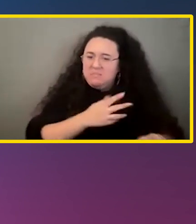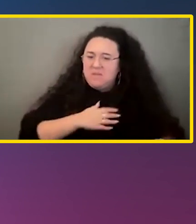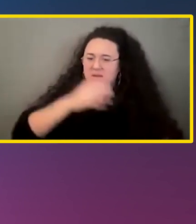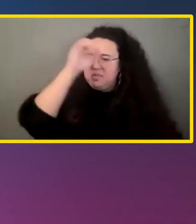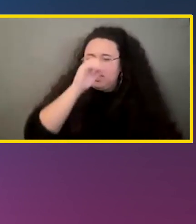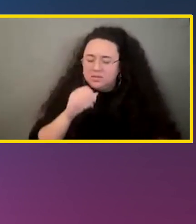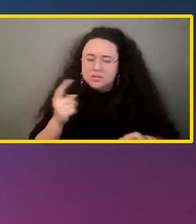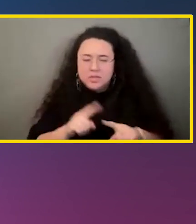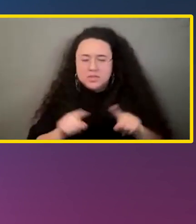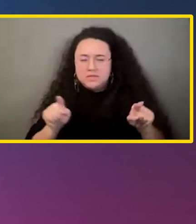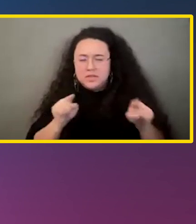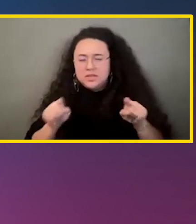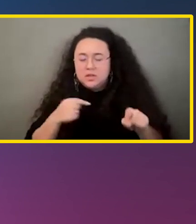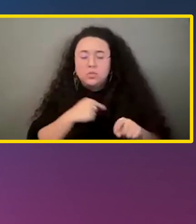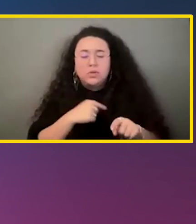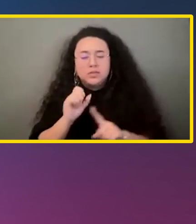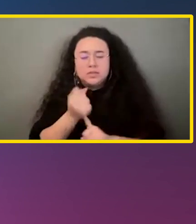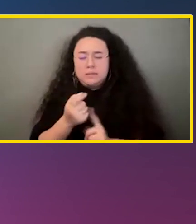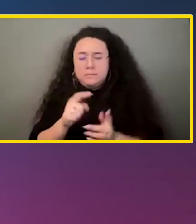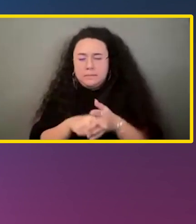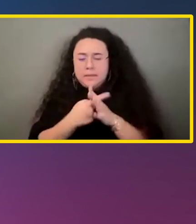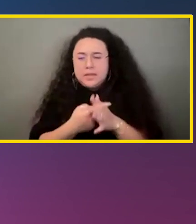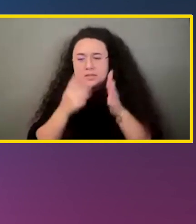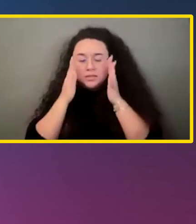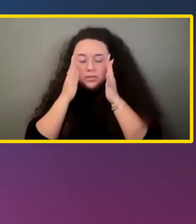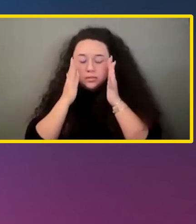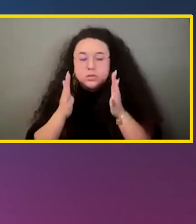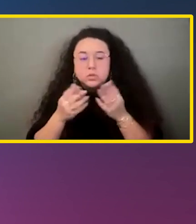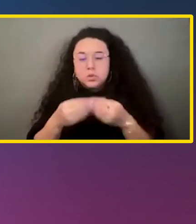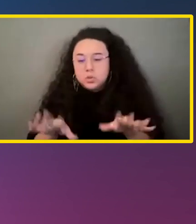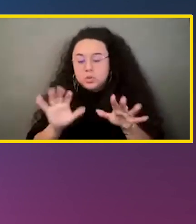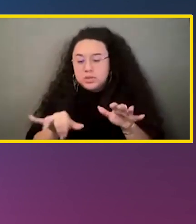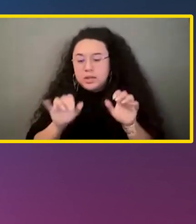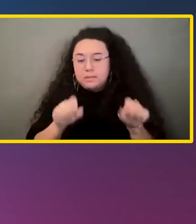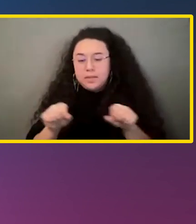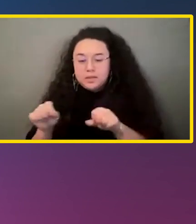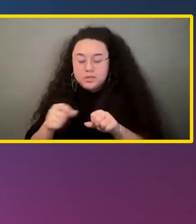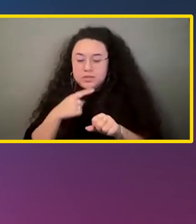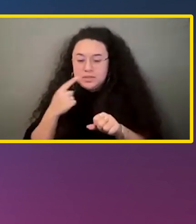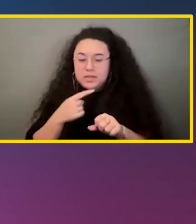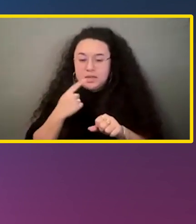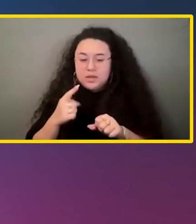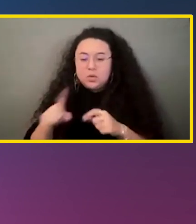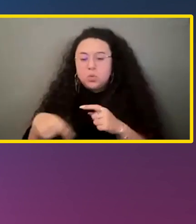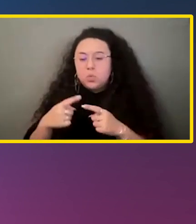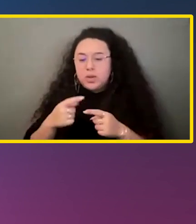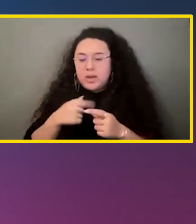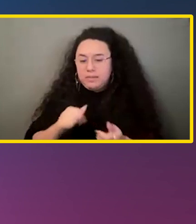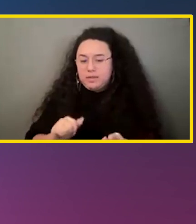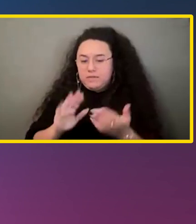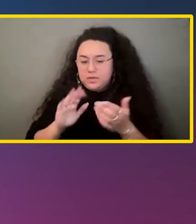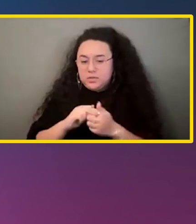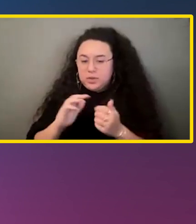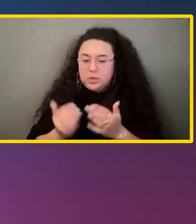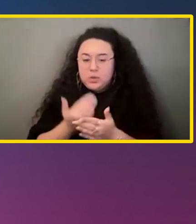something in that? Have we as a society begun to lose this ability to say, when I am confronted with